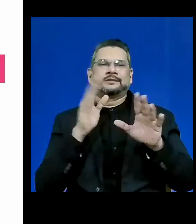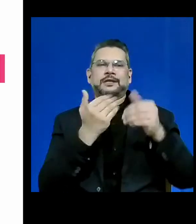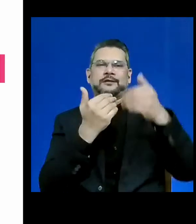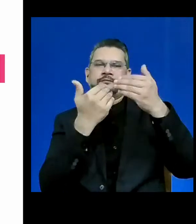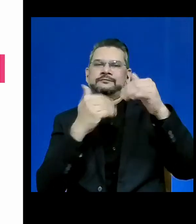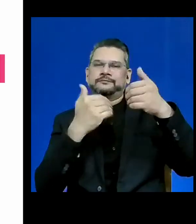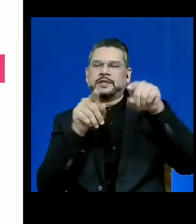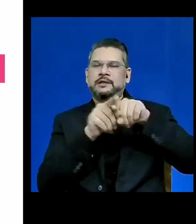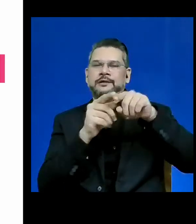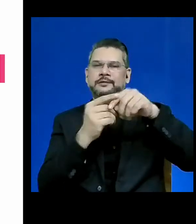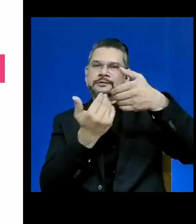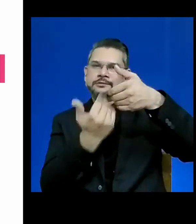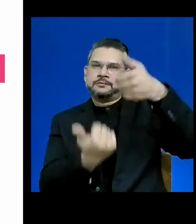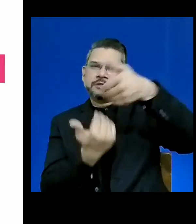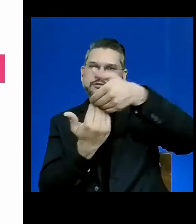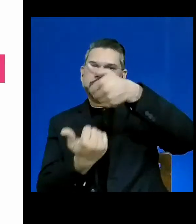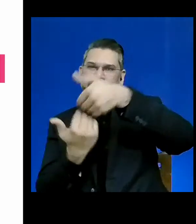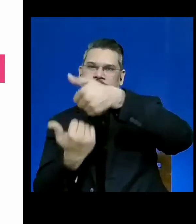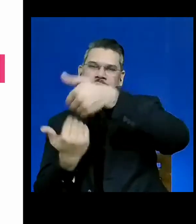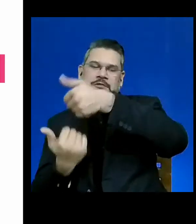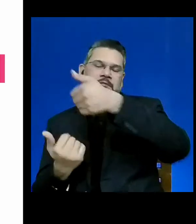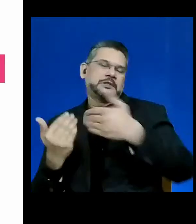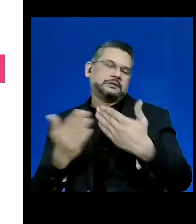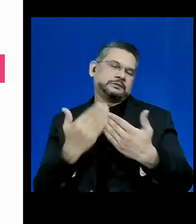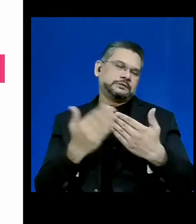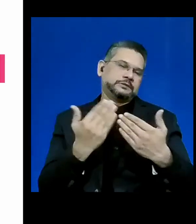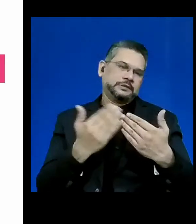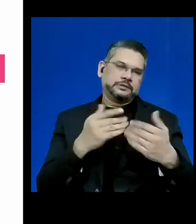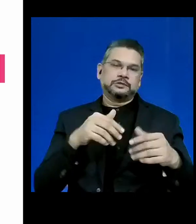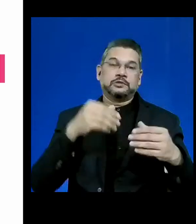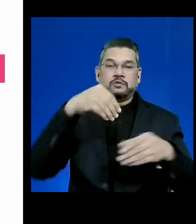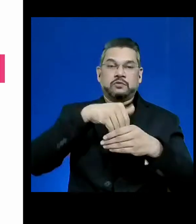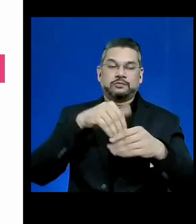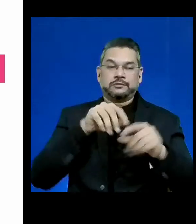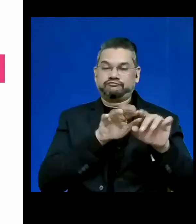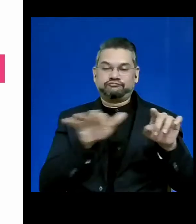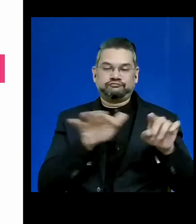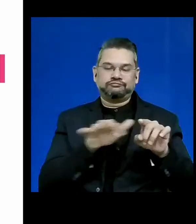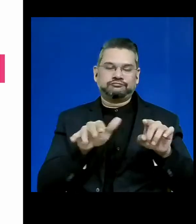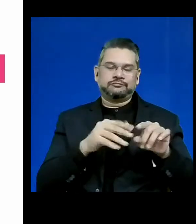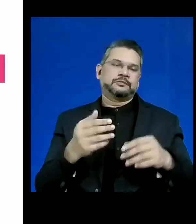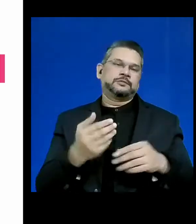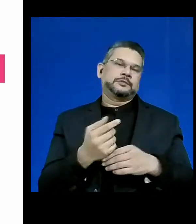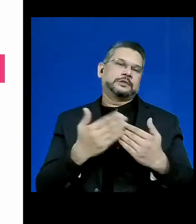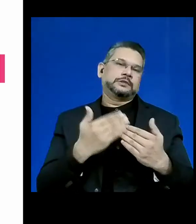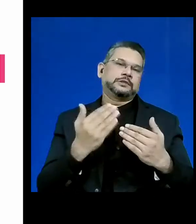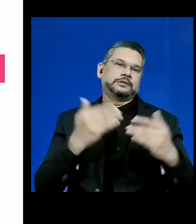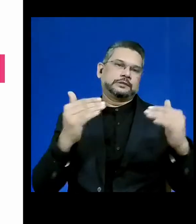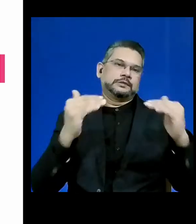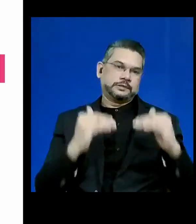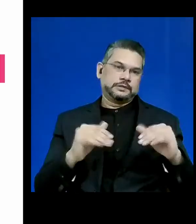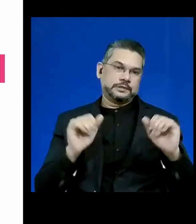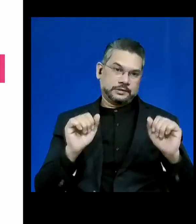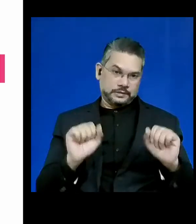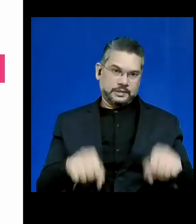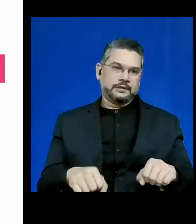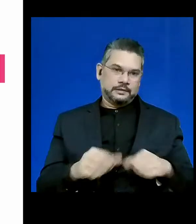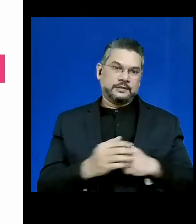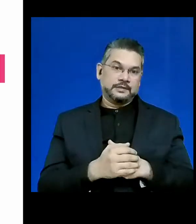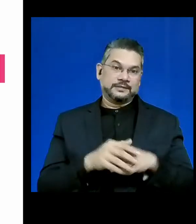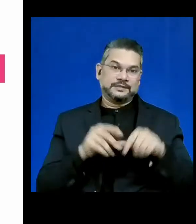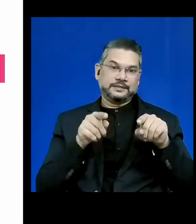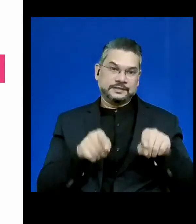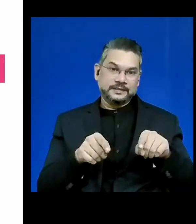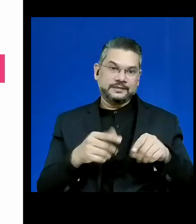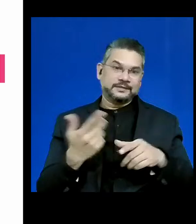the headings and get the gist of your content. That's similar to how a sighted person would just skim the text